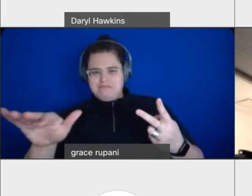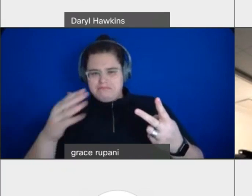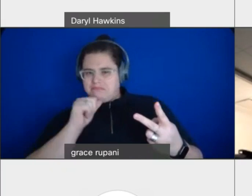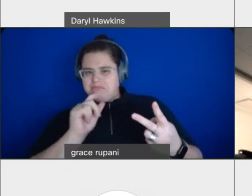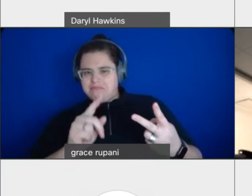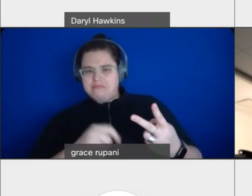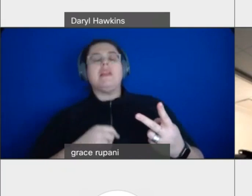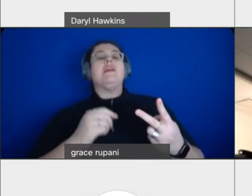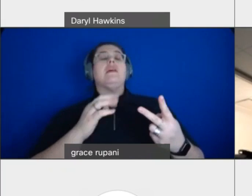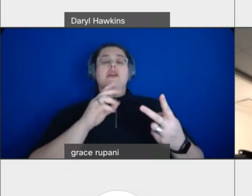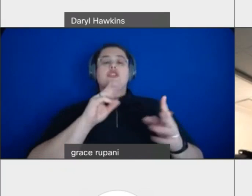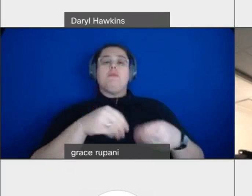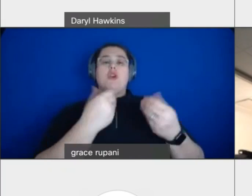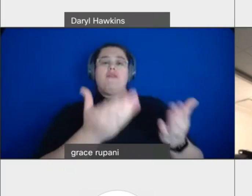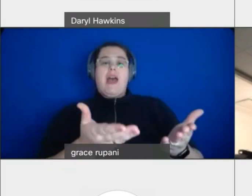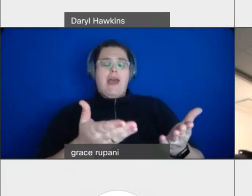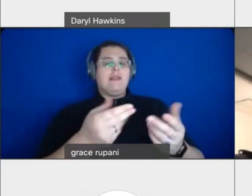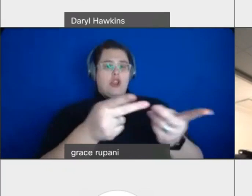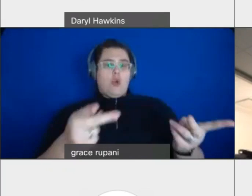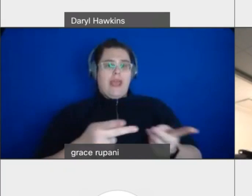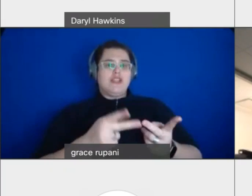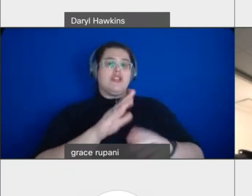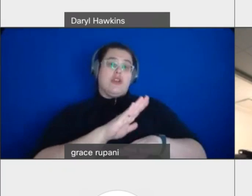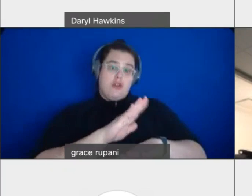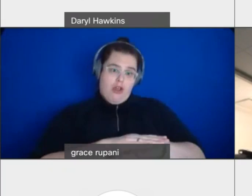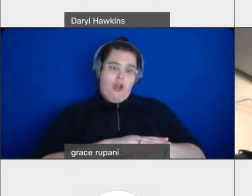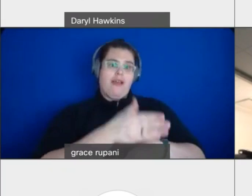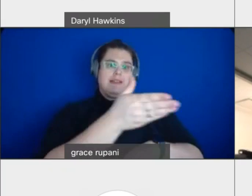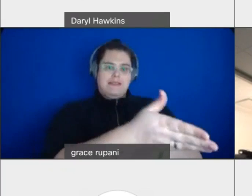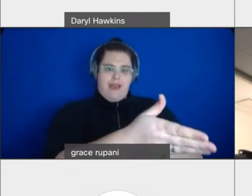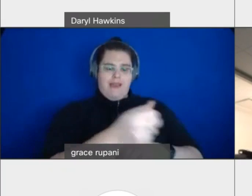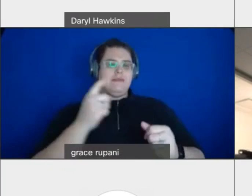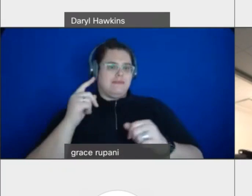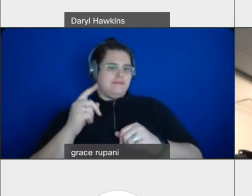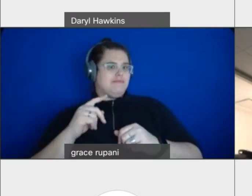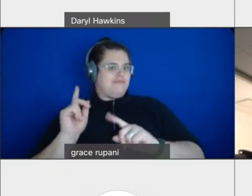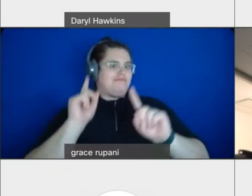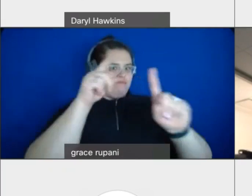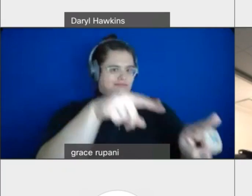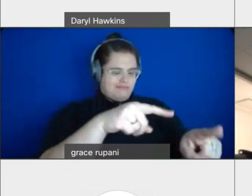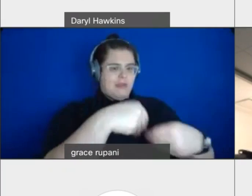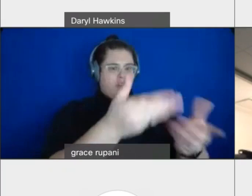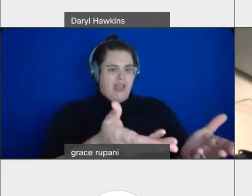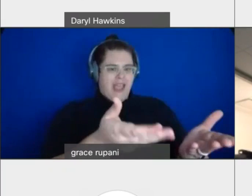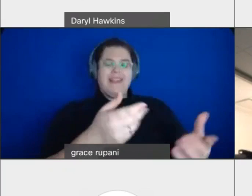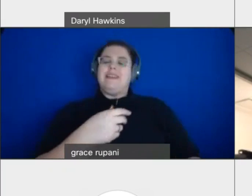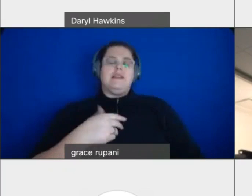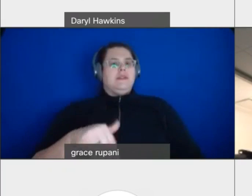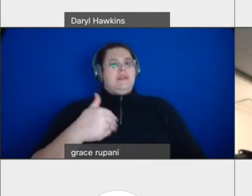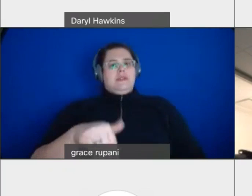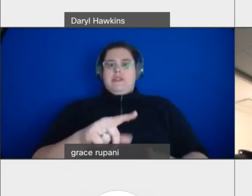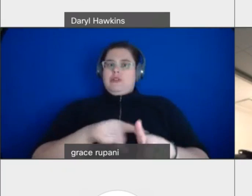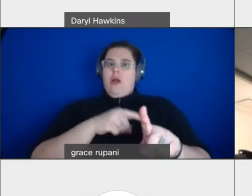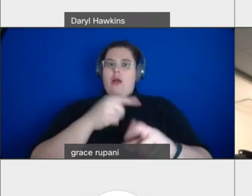vaccinations. That is a long process, and if you can imagine, there are numerous, like